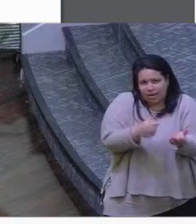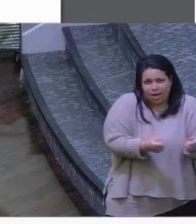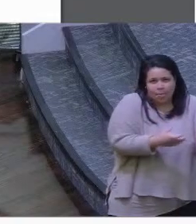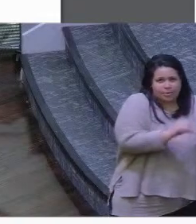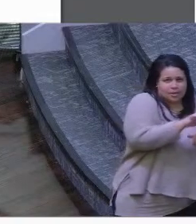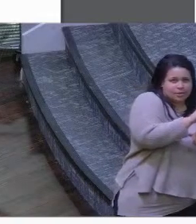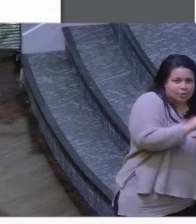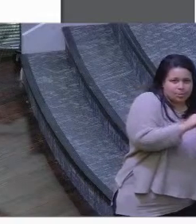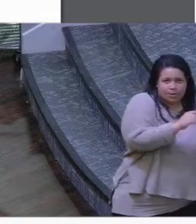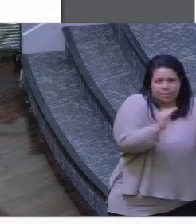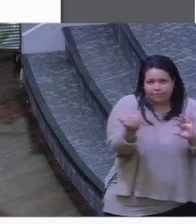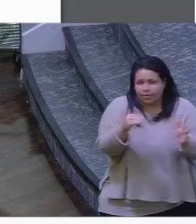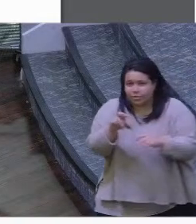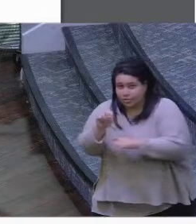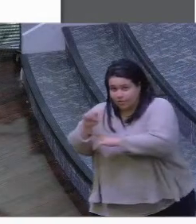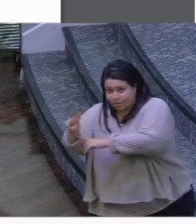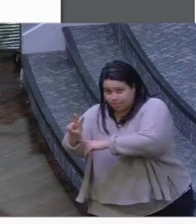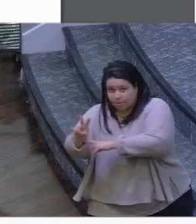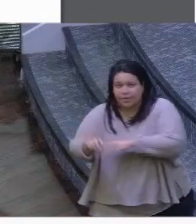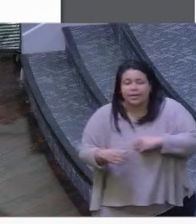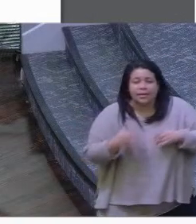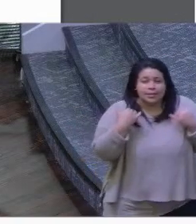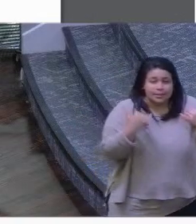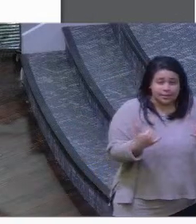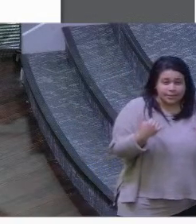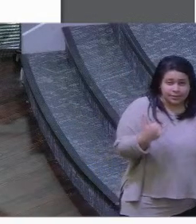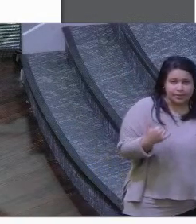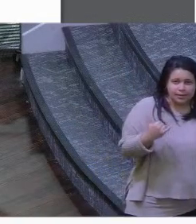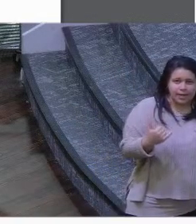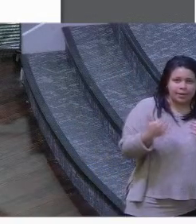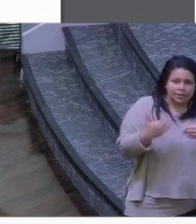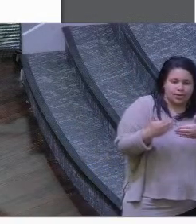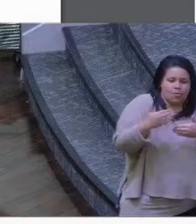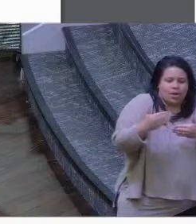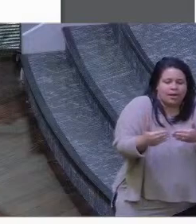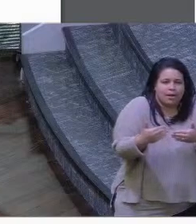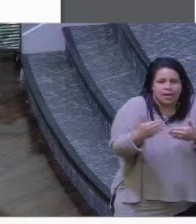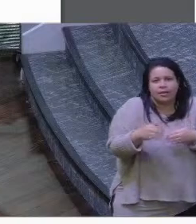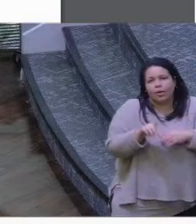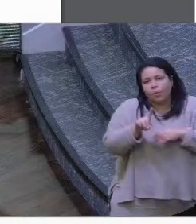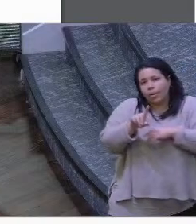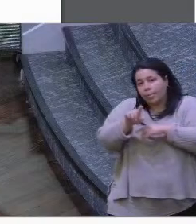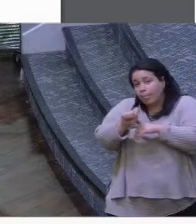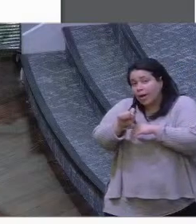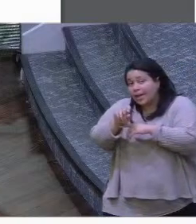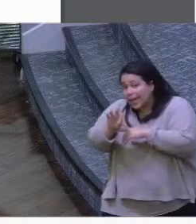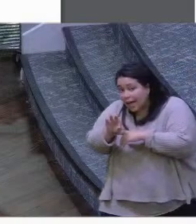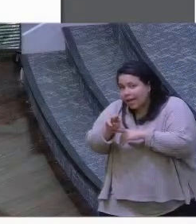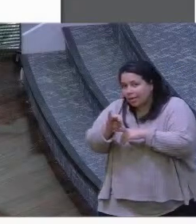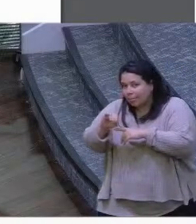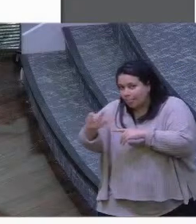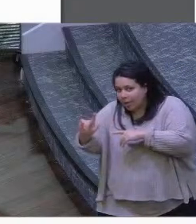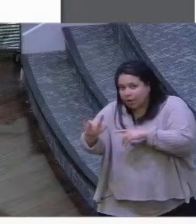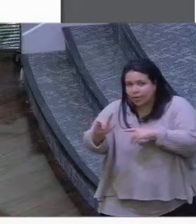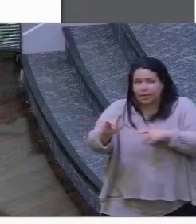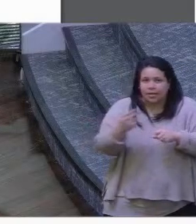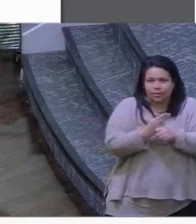little quicker in October. So if you look at year-to-date, we're still actually ahead $1.9 million. So that's kind of what I would use as a gauge